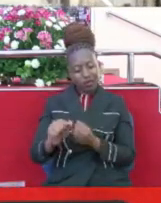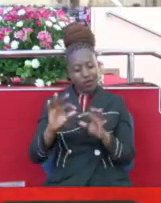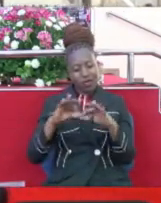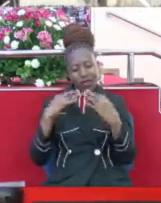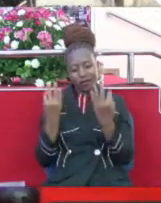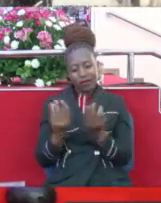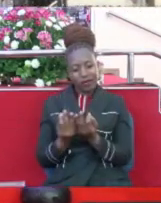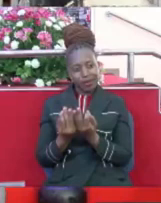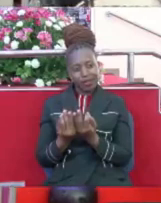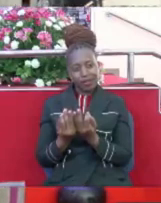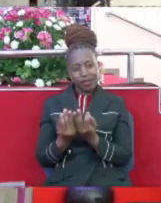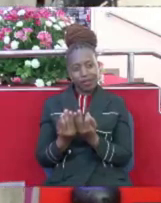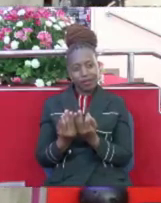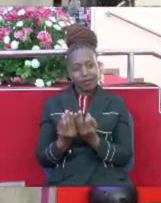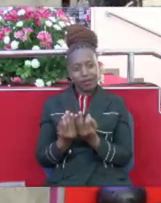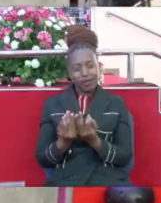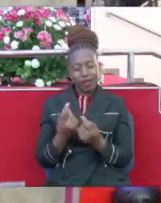Lord Jesus Christ took the key.